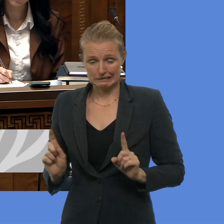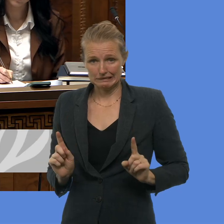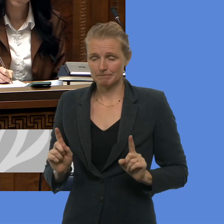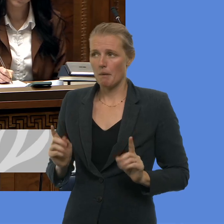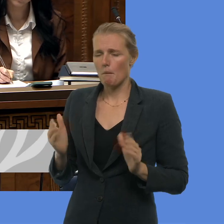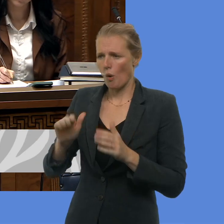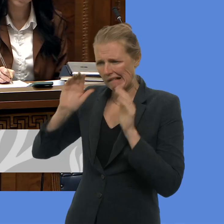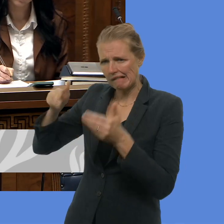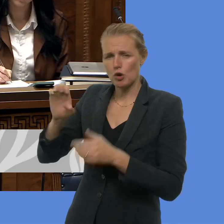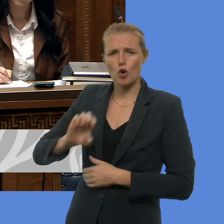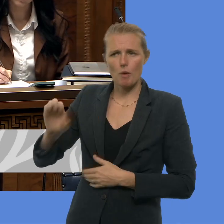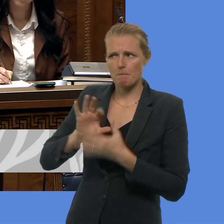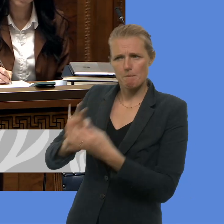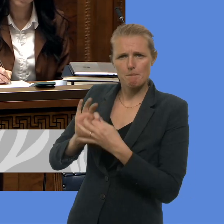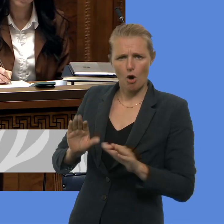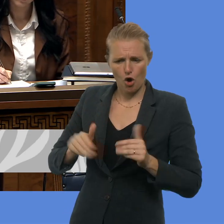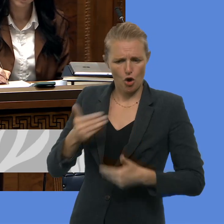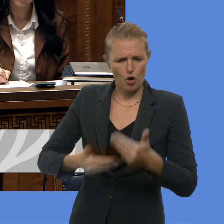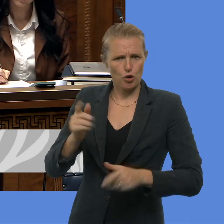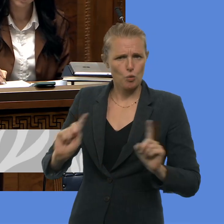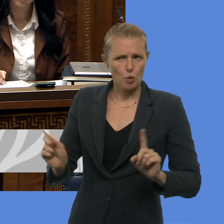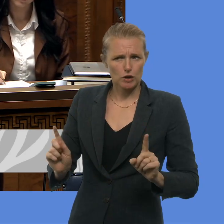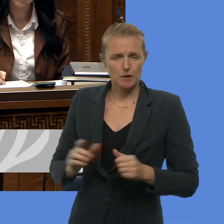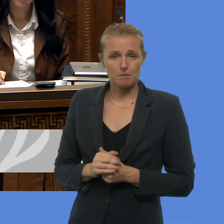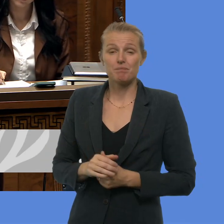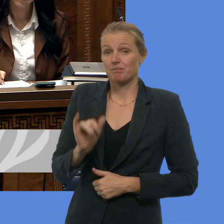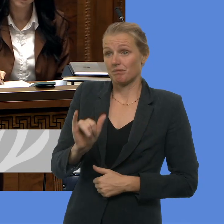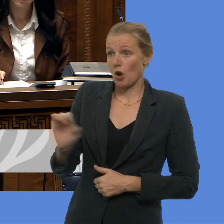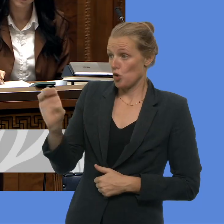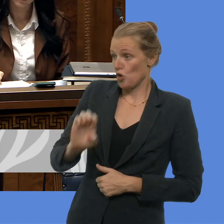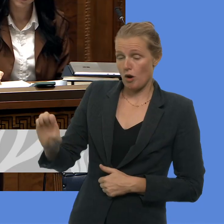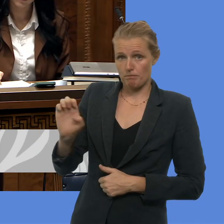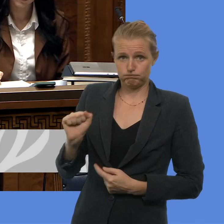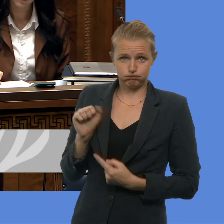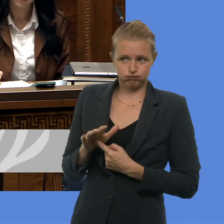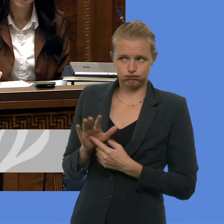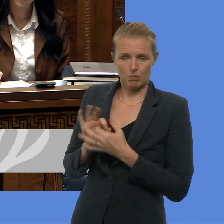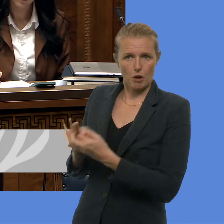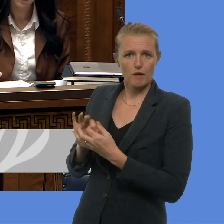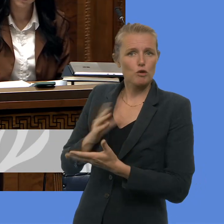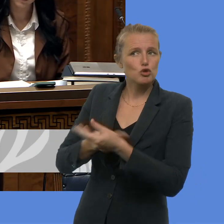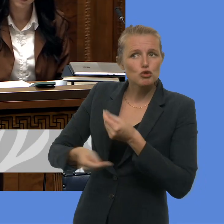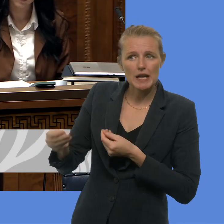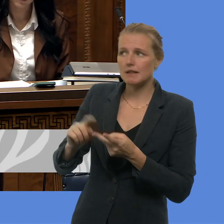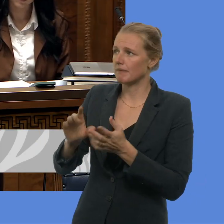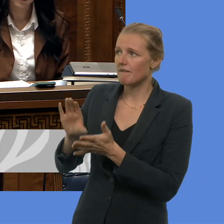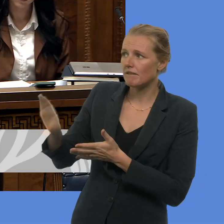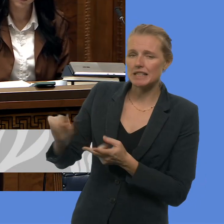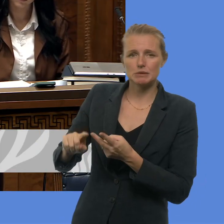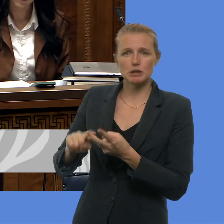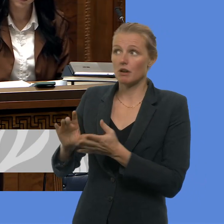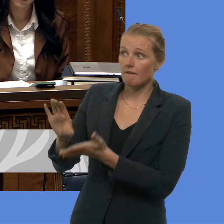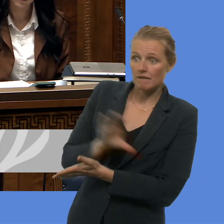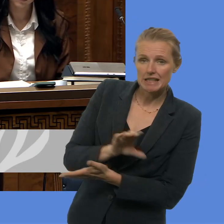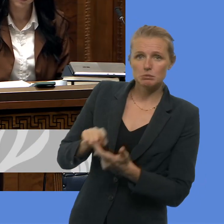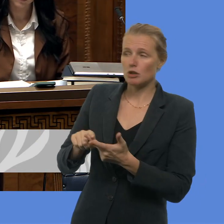that, certainly there's a recognition that Europe remains one of our most significant partners for trade, for investment, for cultural